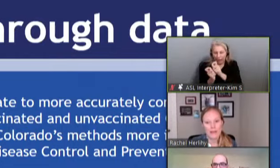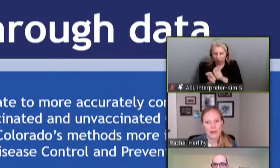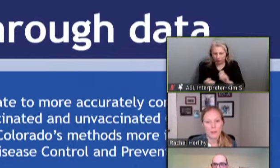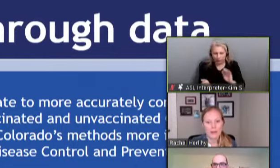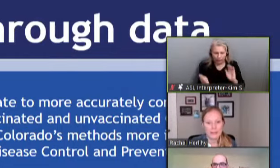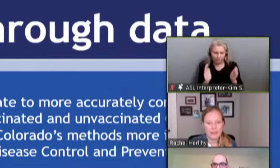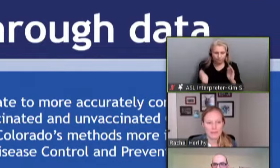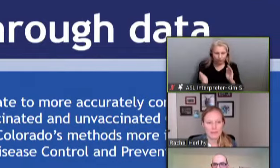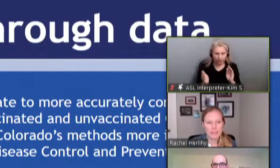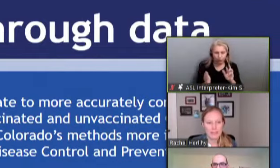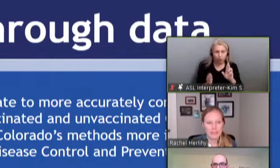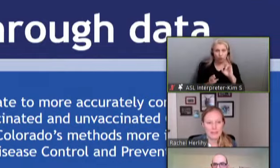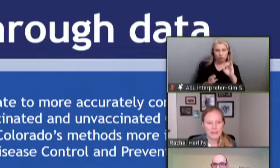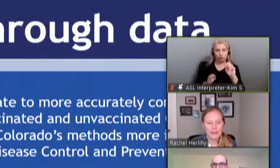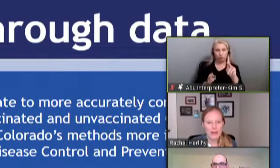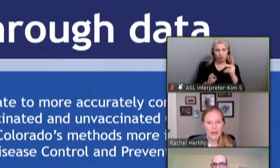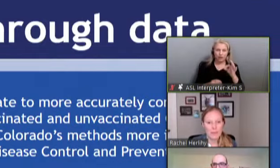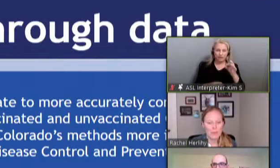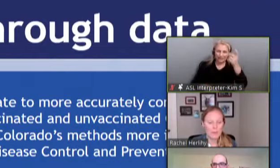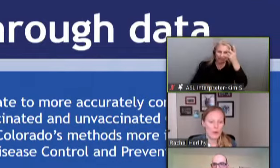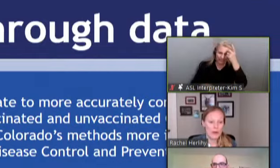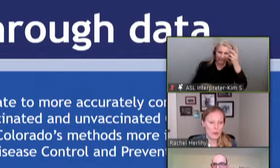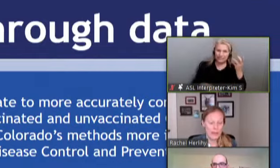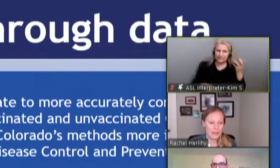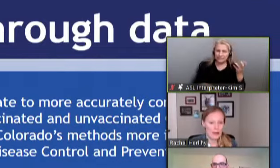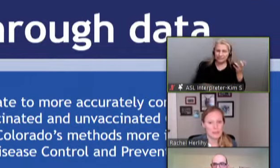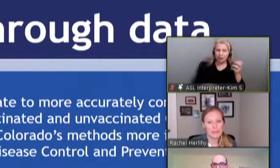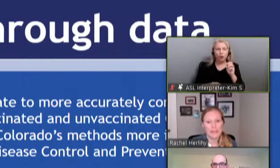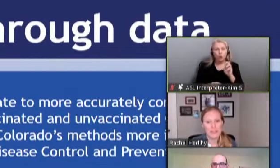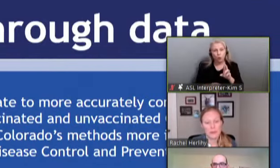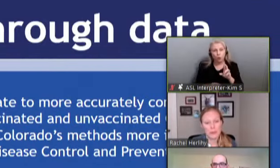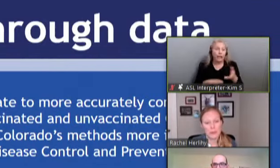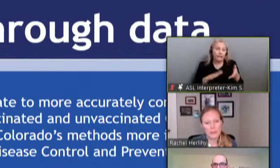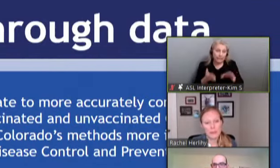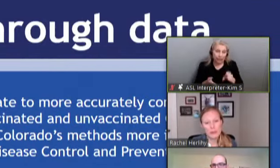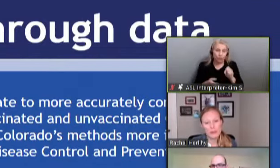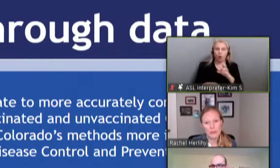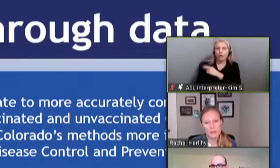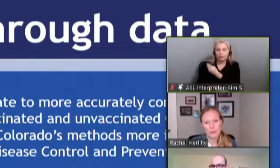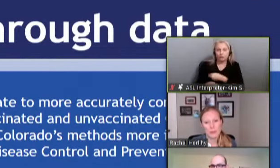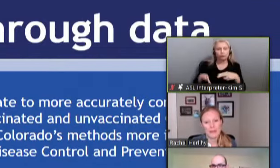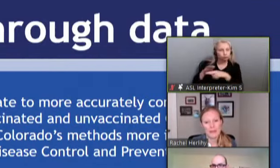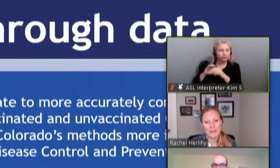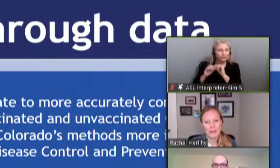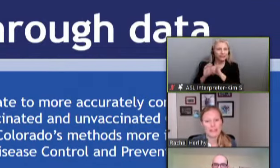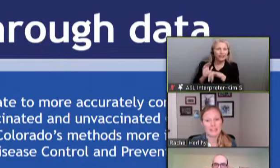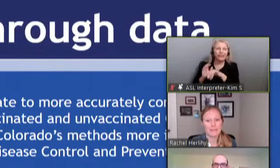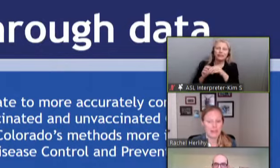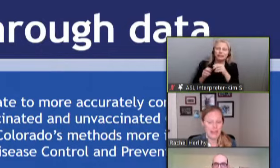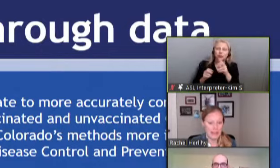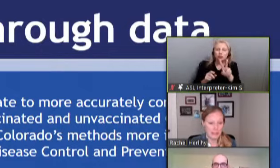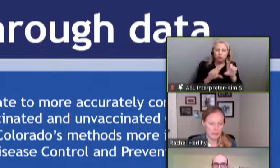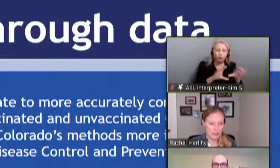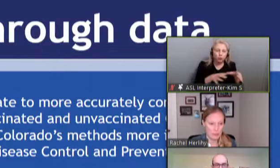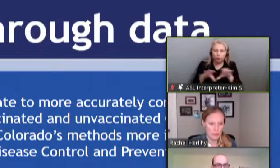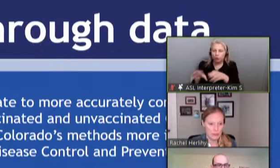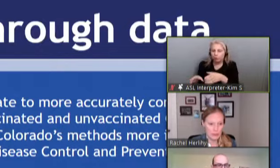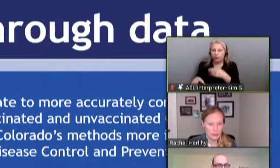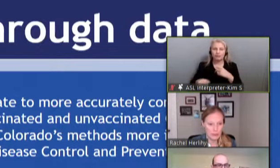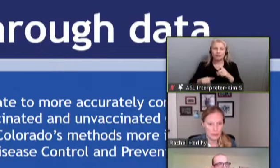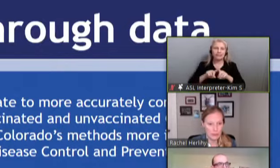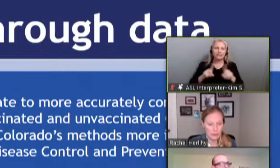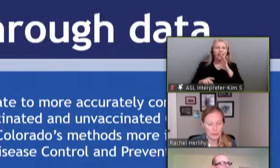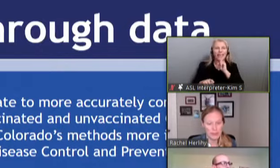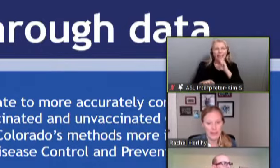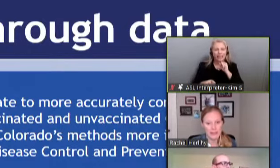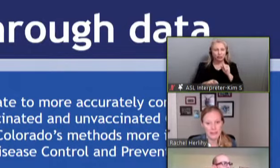compare the risk of disease or death or hospitalization between two groups when there's very different age distributions